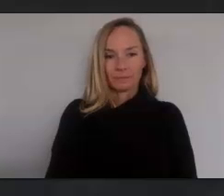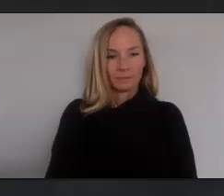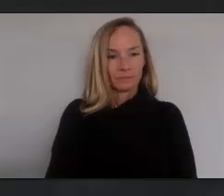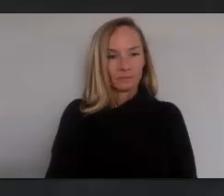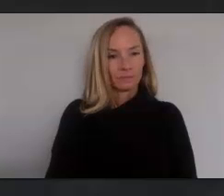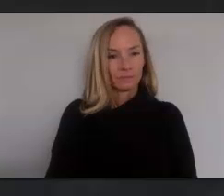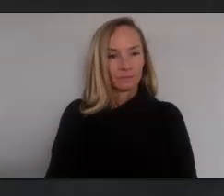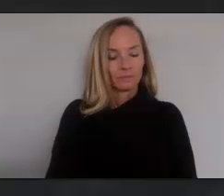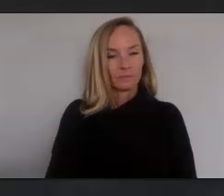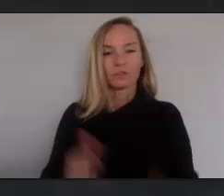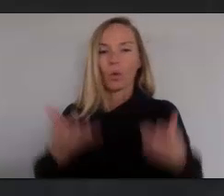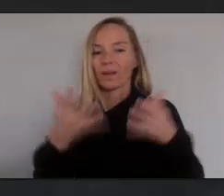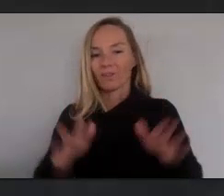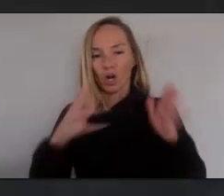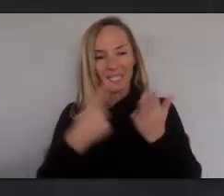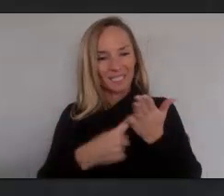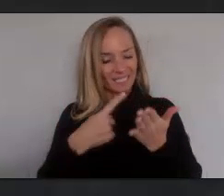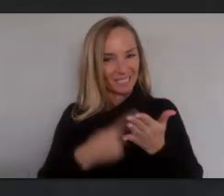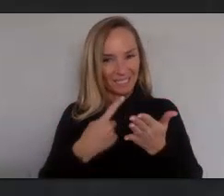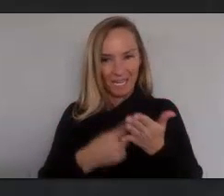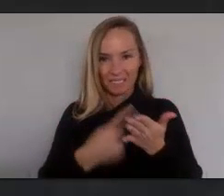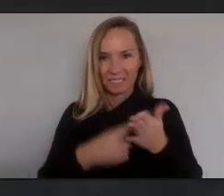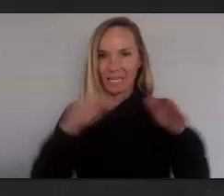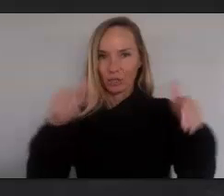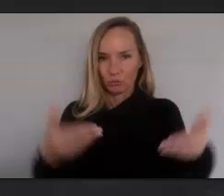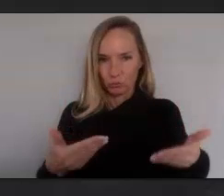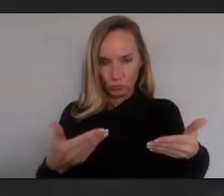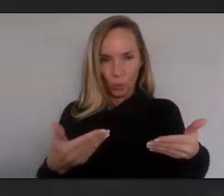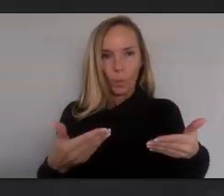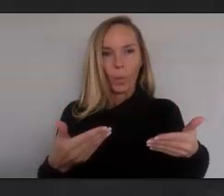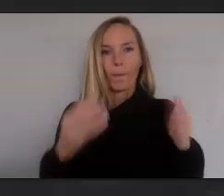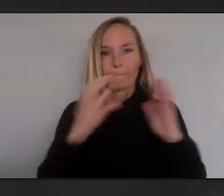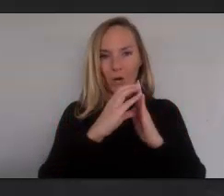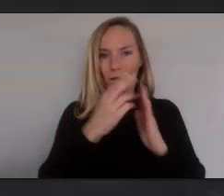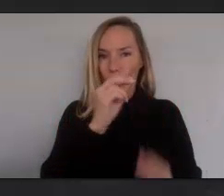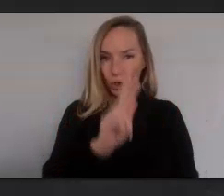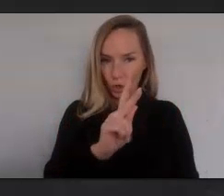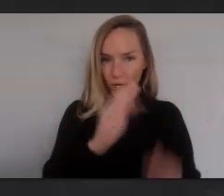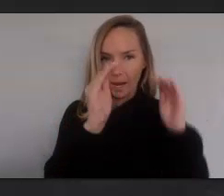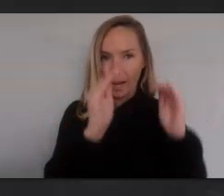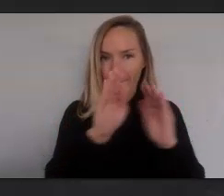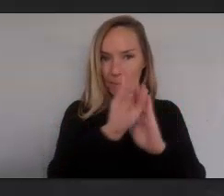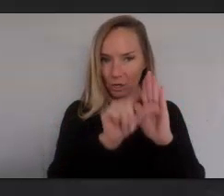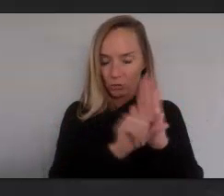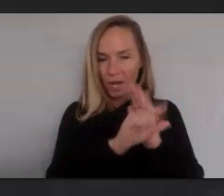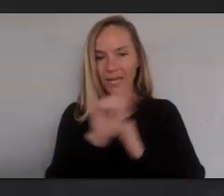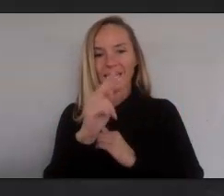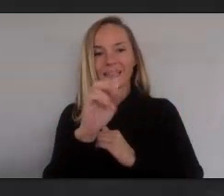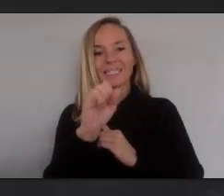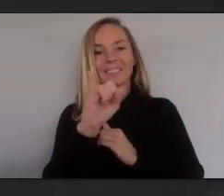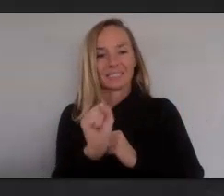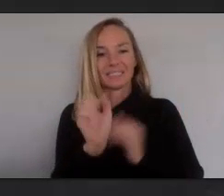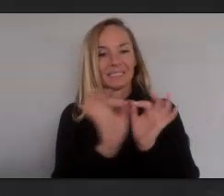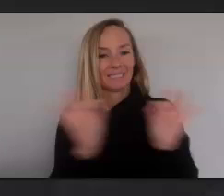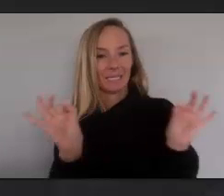So now we've talked about all parts of an introduction paragraph of an essay, including the hook, background information, and thesis statement. Let's go